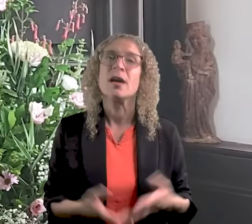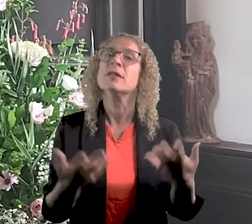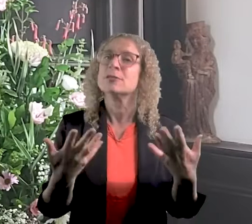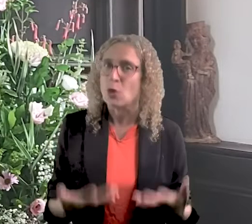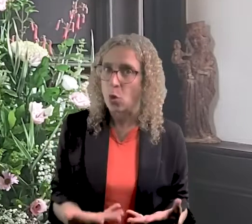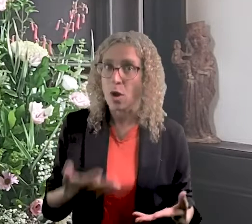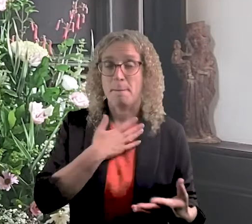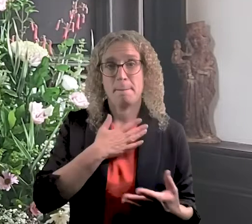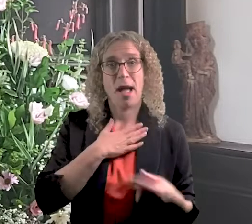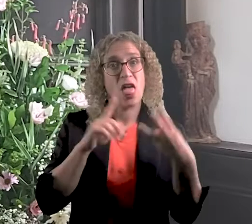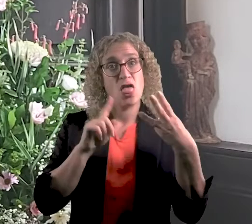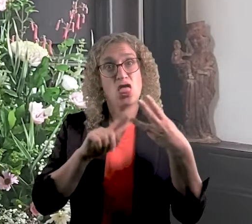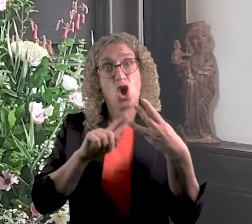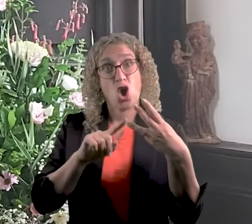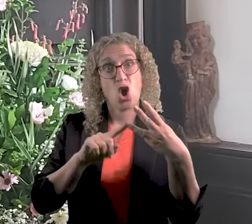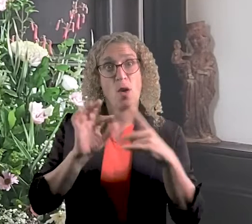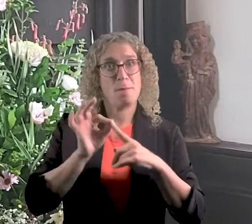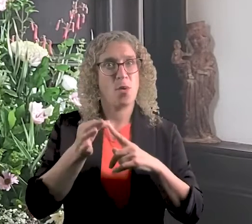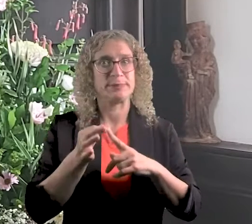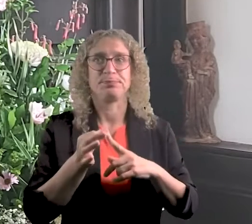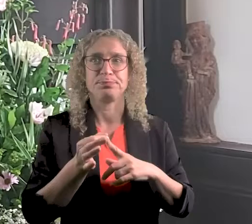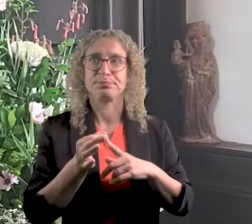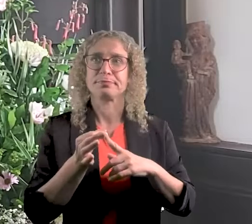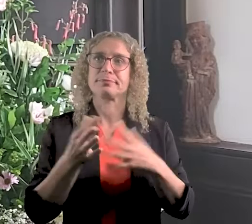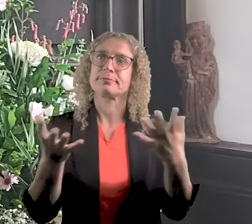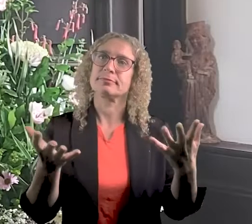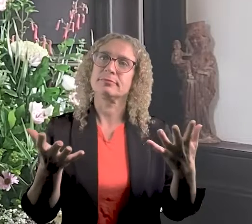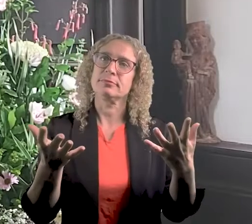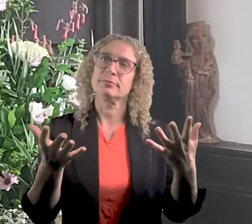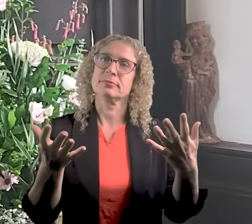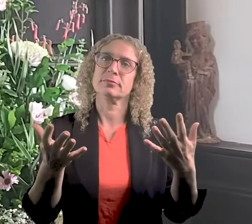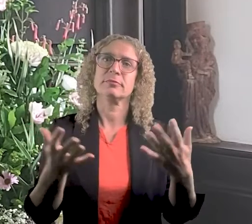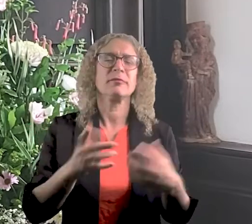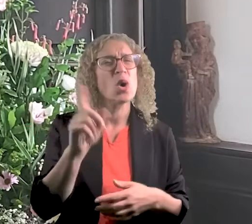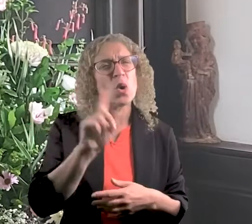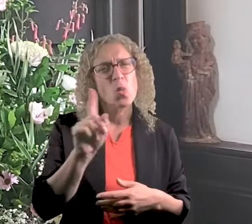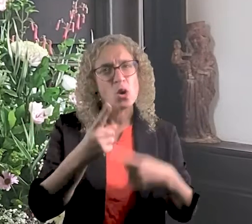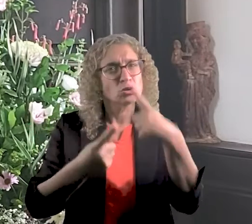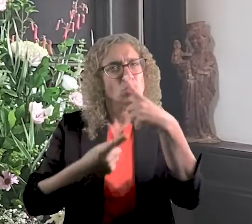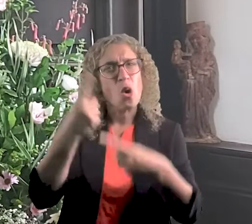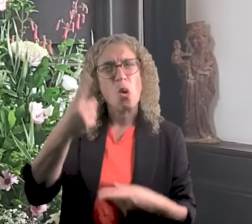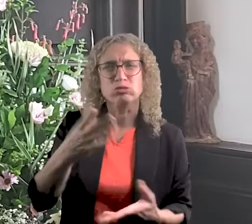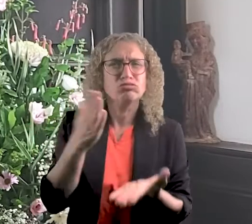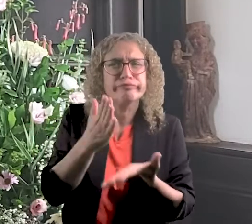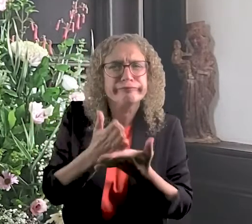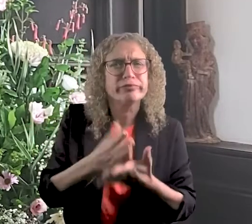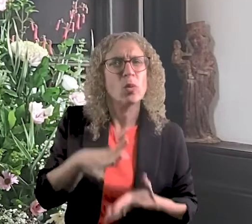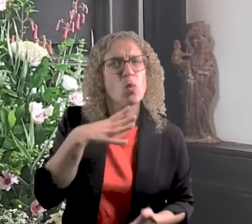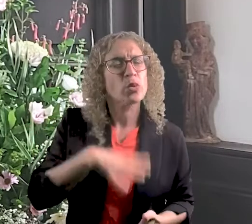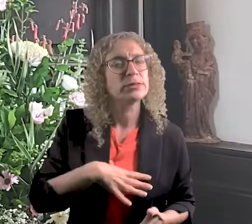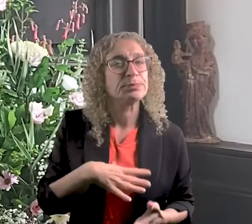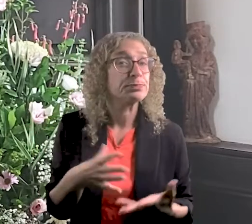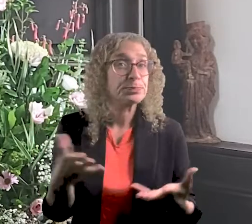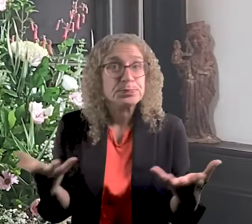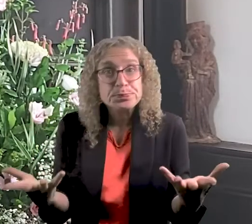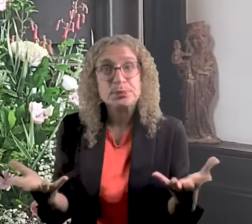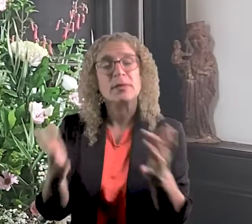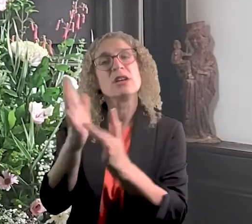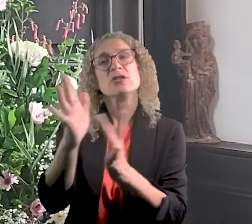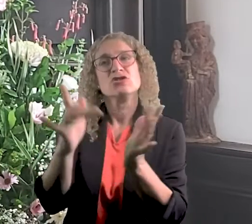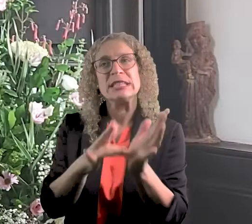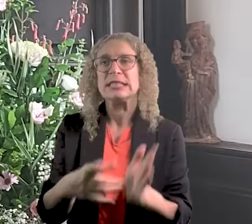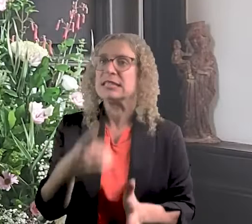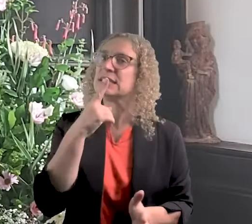And so thirdly and finally, what does God really require here? In the quiet concluding sentence, Jesus